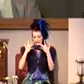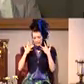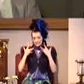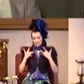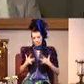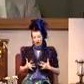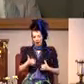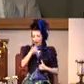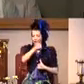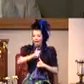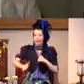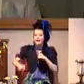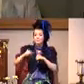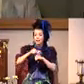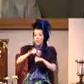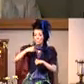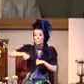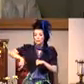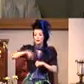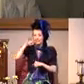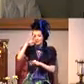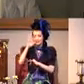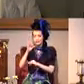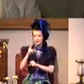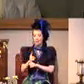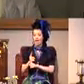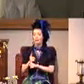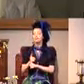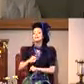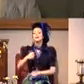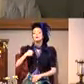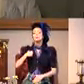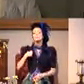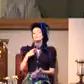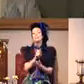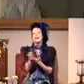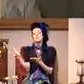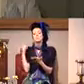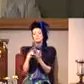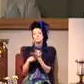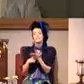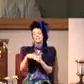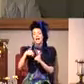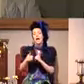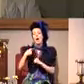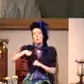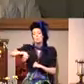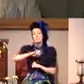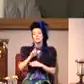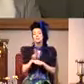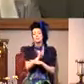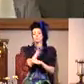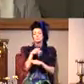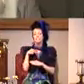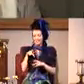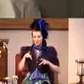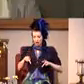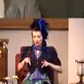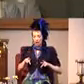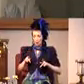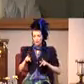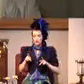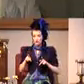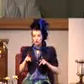You know, last week we talked about how we use this opportunity to take into the tomb with Jesus on